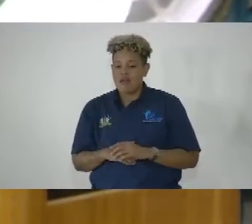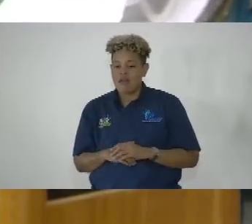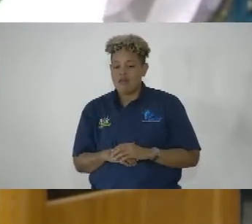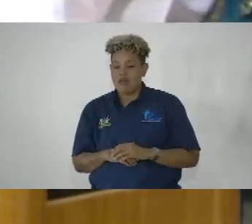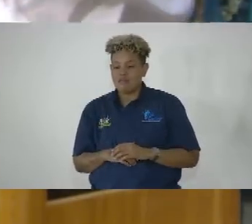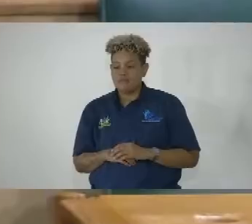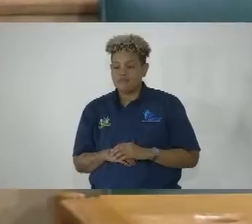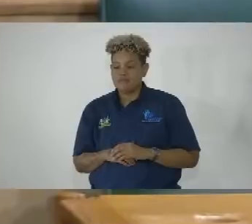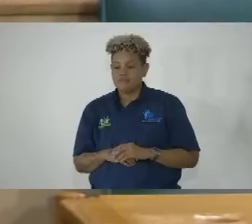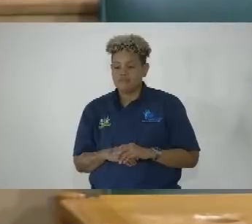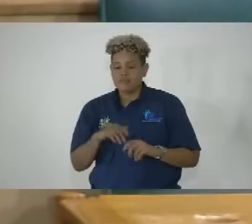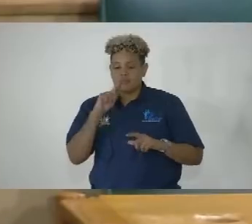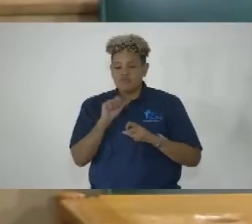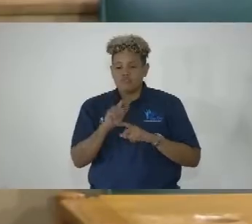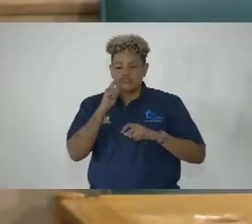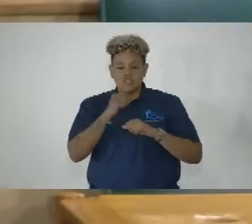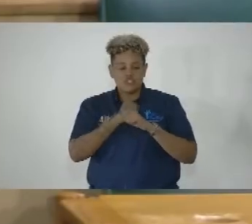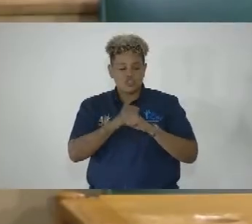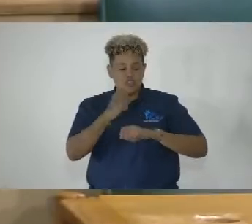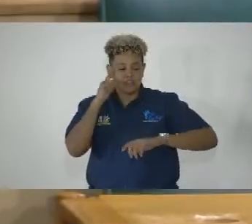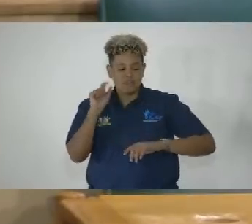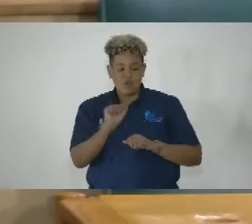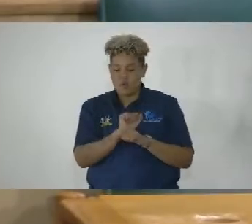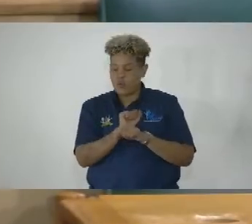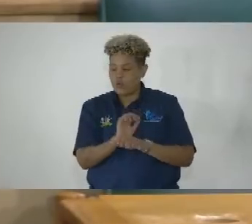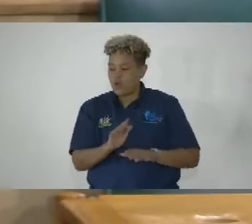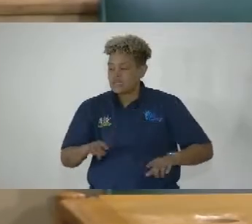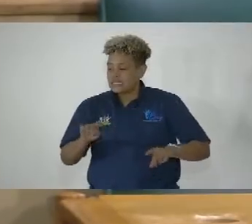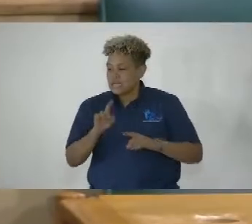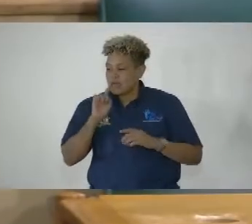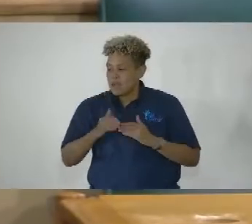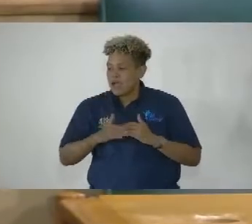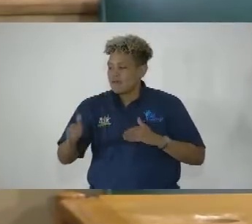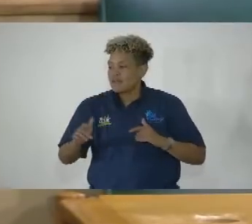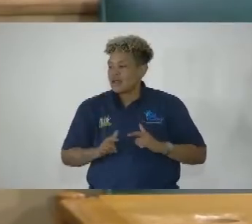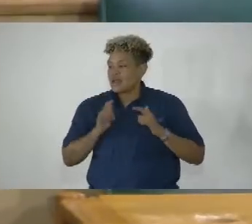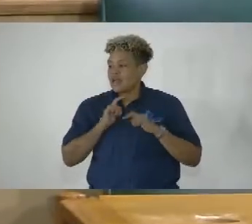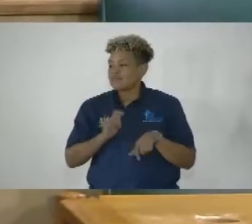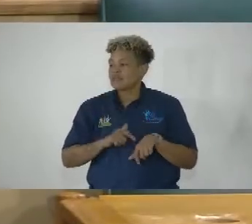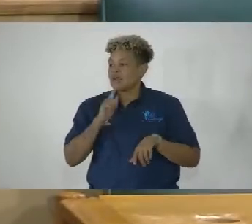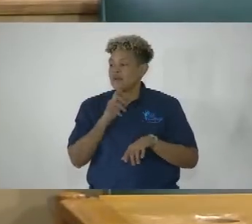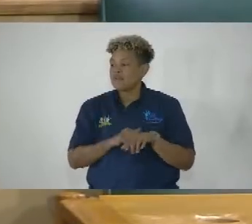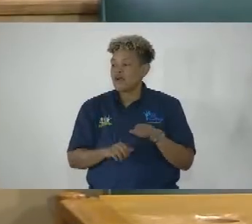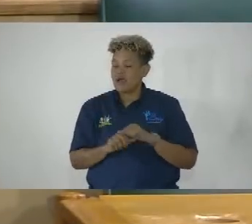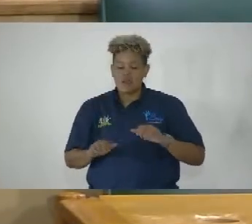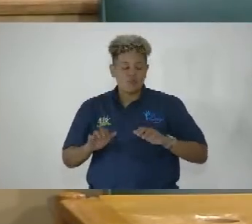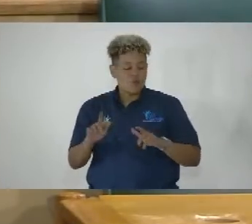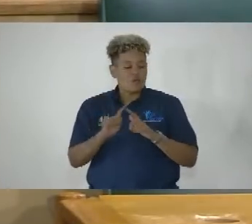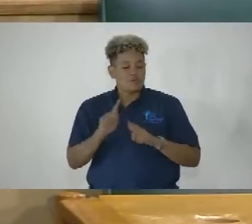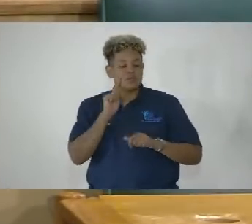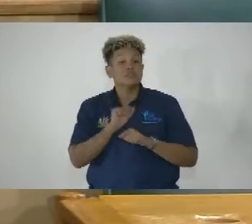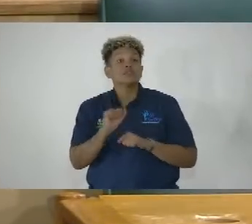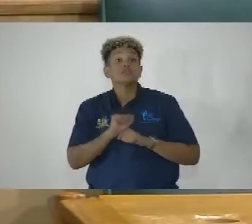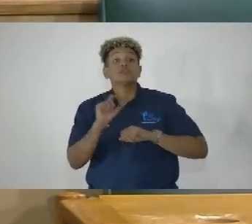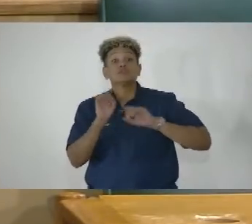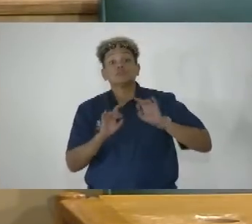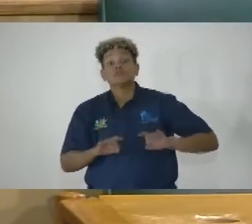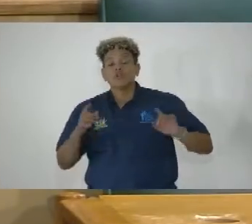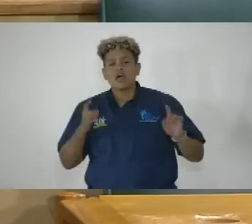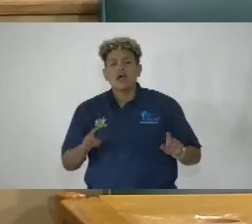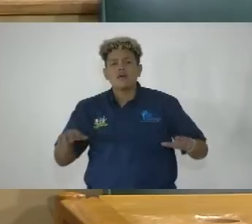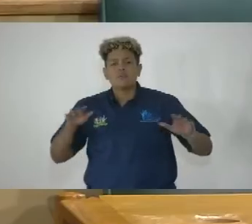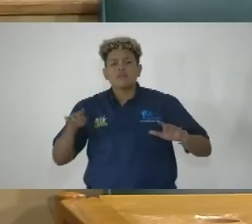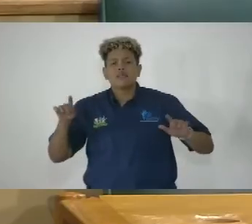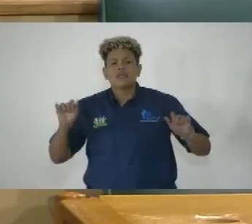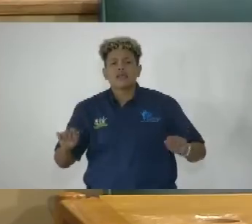The ultimate security for workers is that after a lifetime of hard work and productive contribution, they